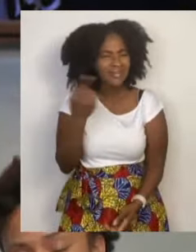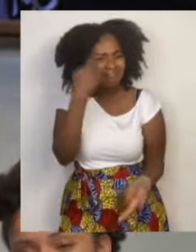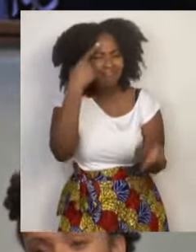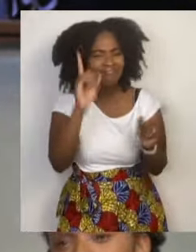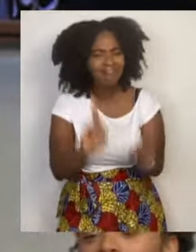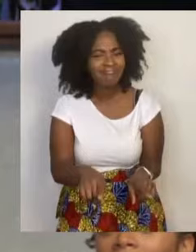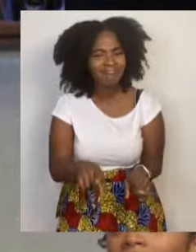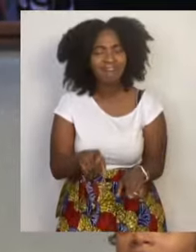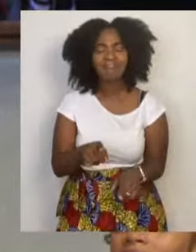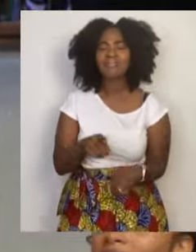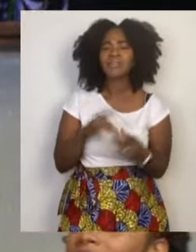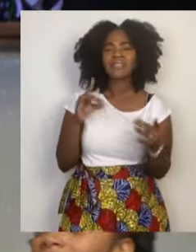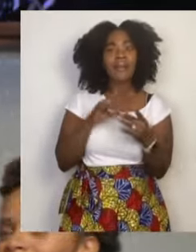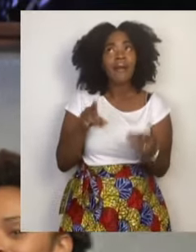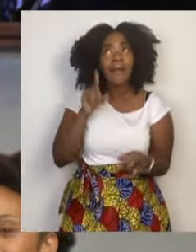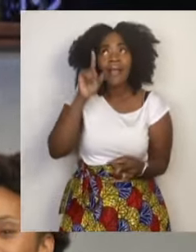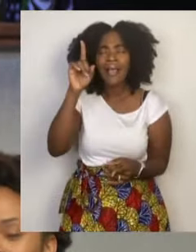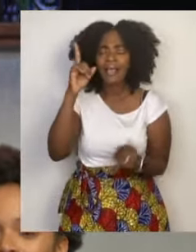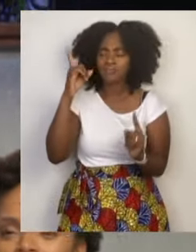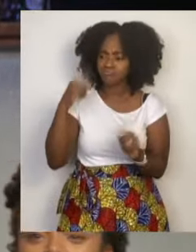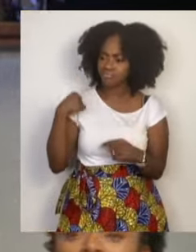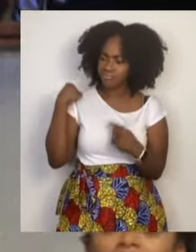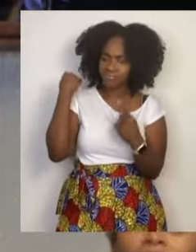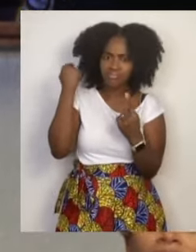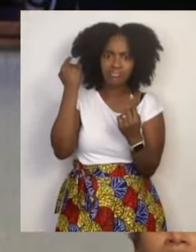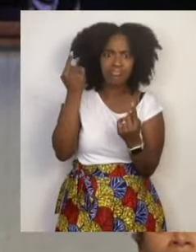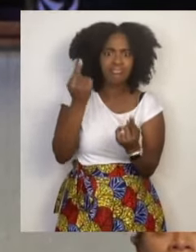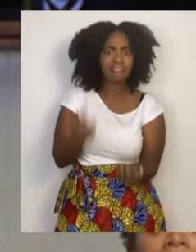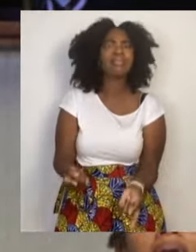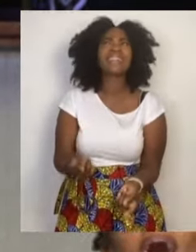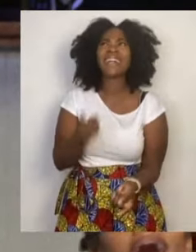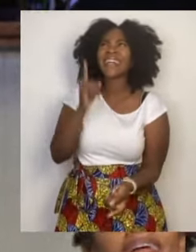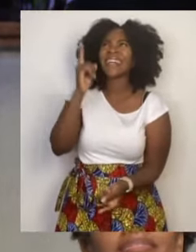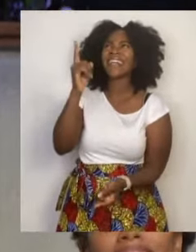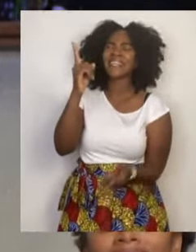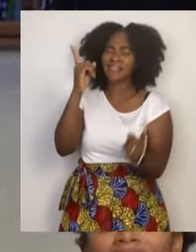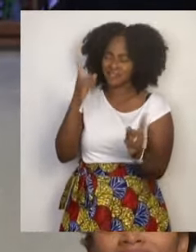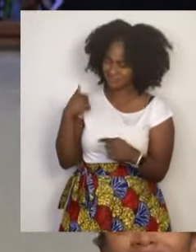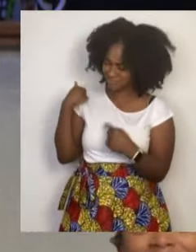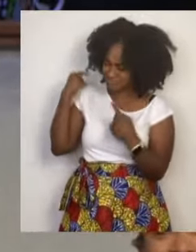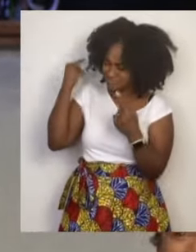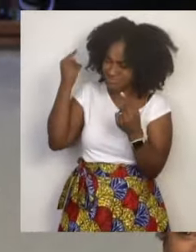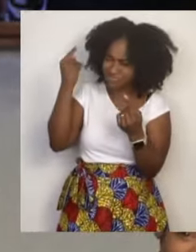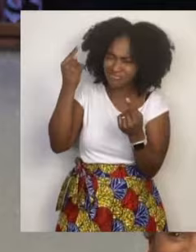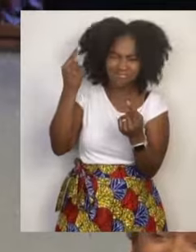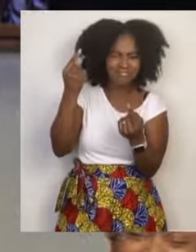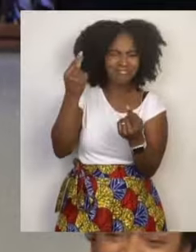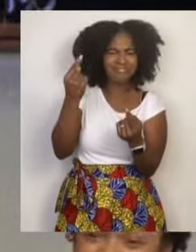Yeah.